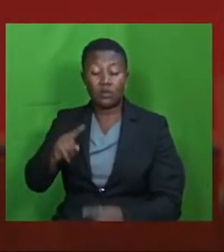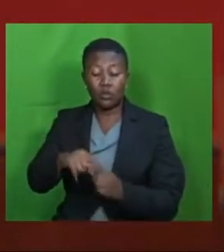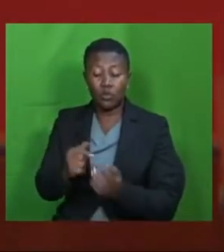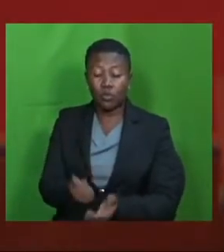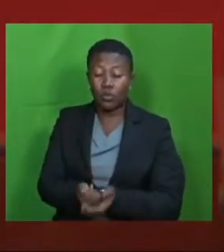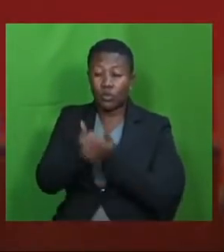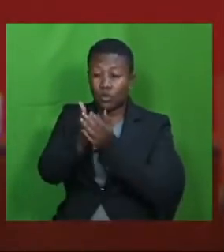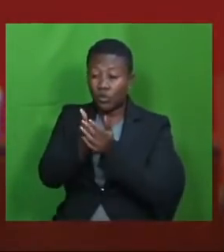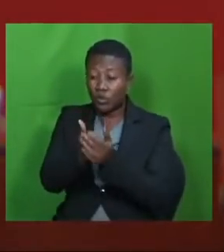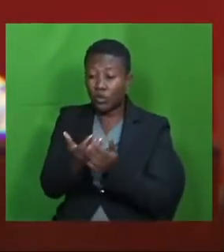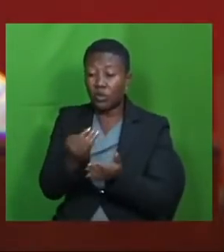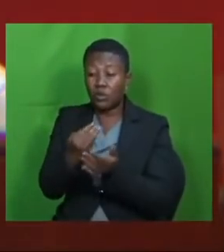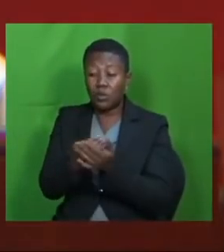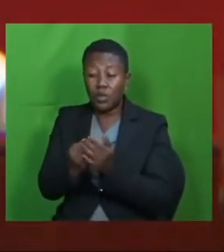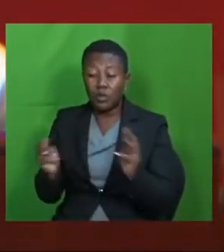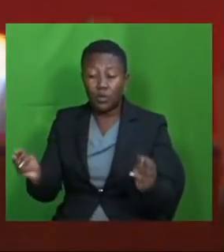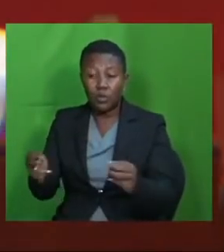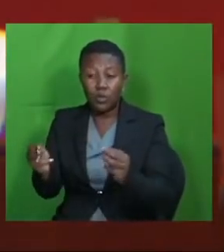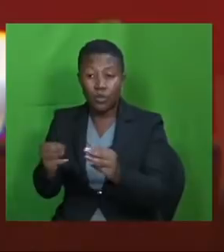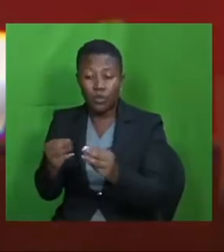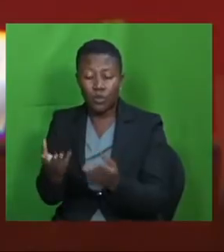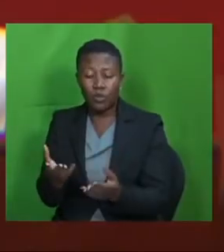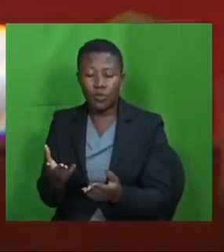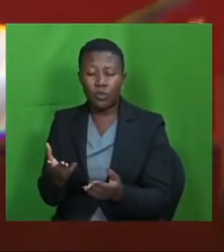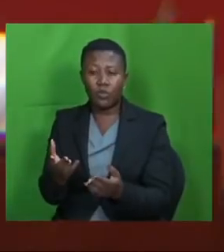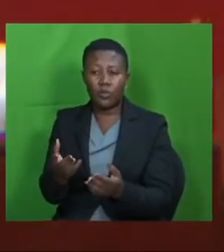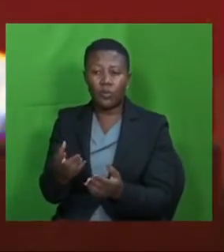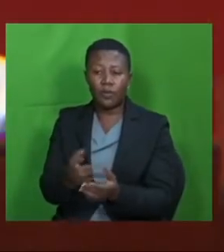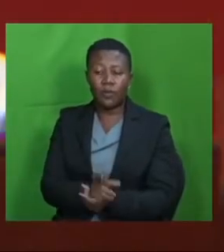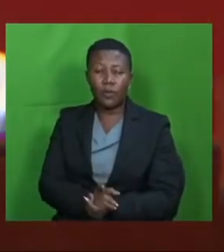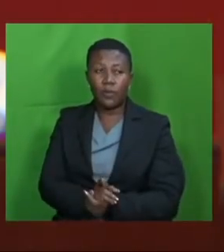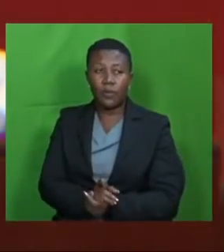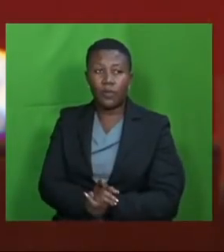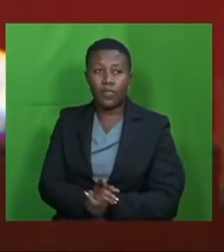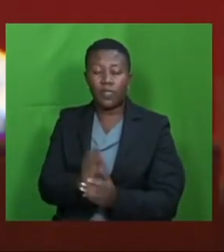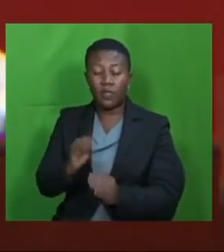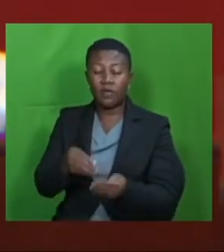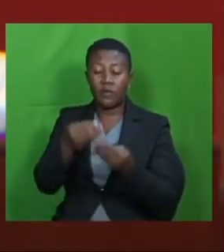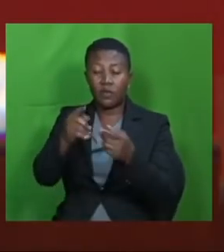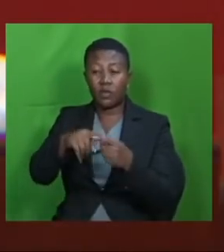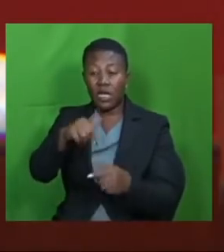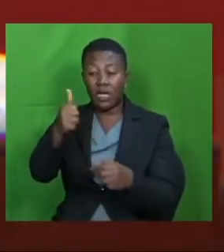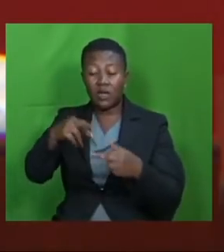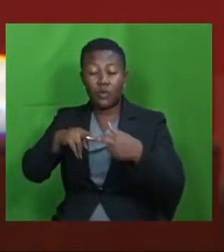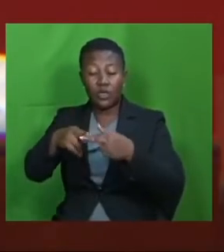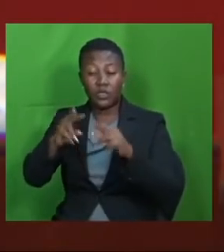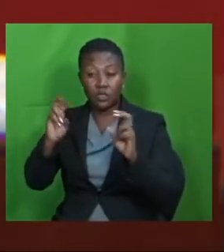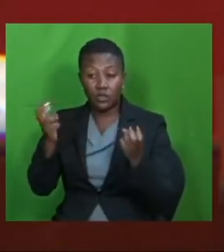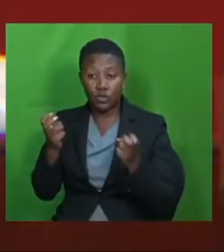revenue mobilization by broadening the tax base and to provide for related matters.